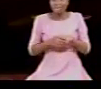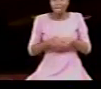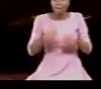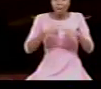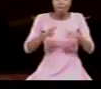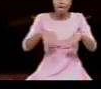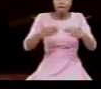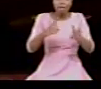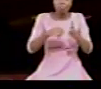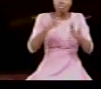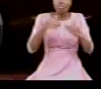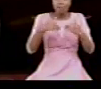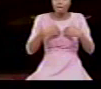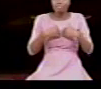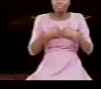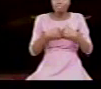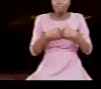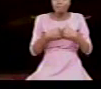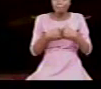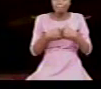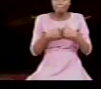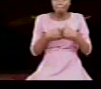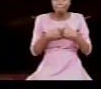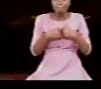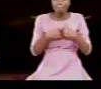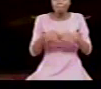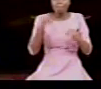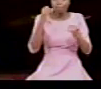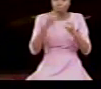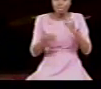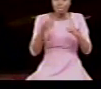have. Give what you have.